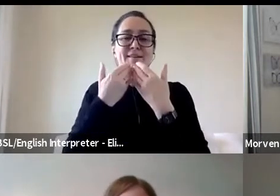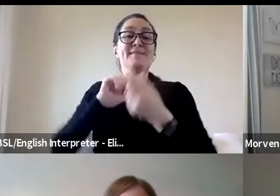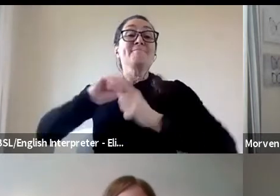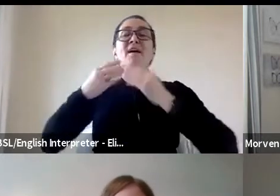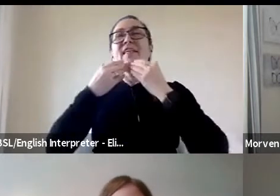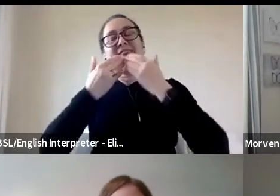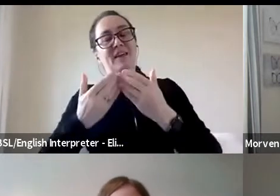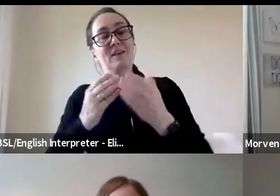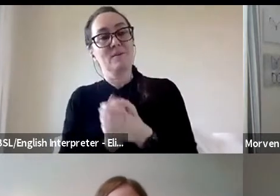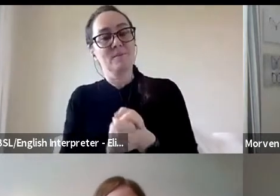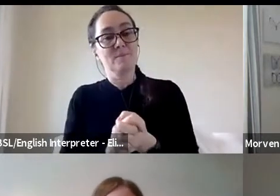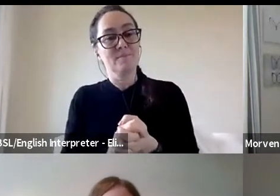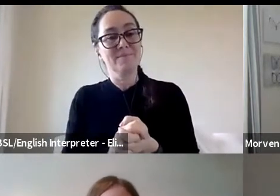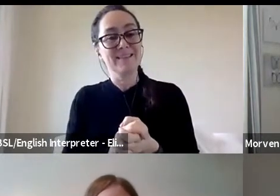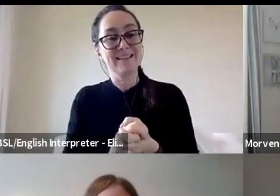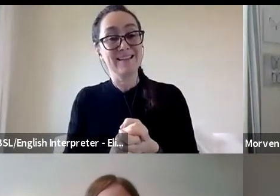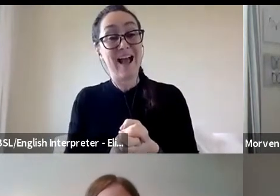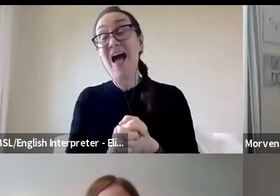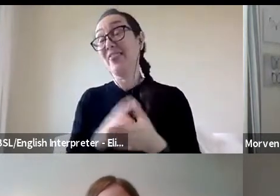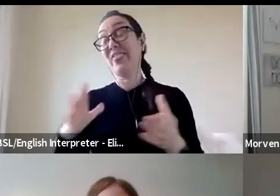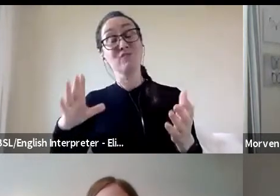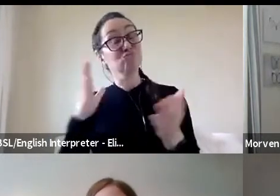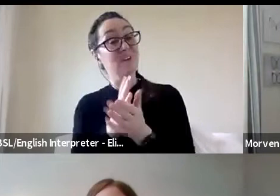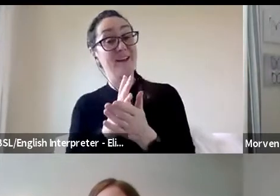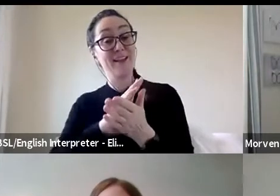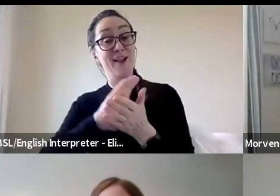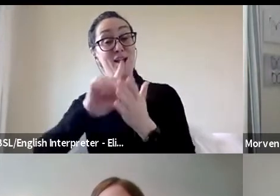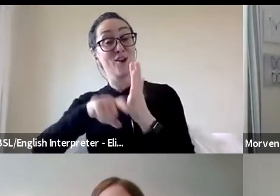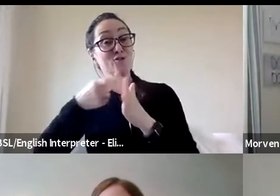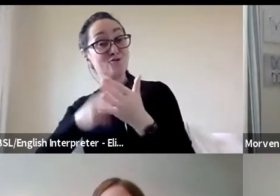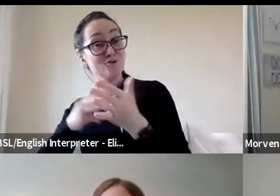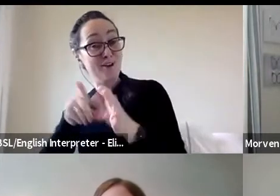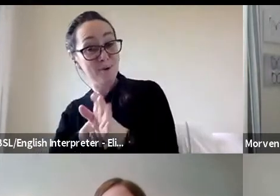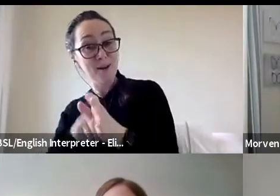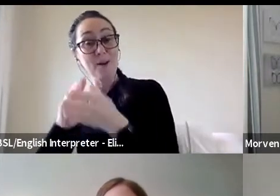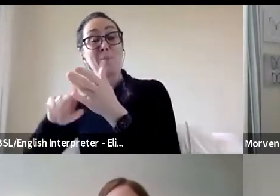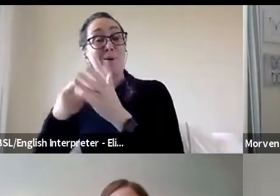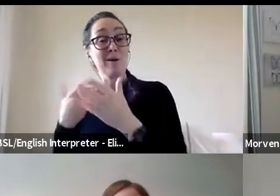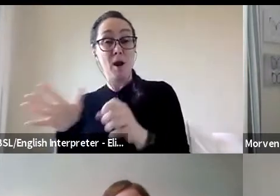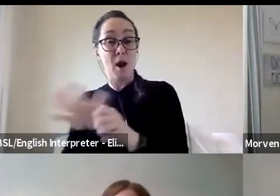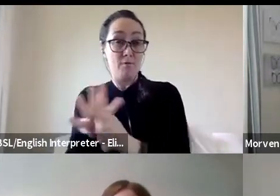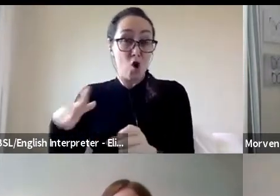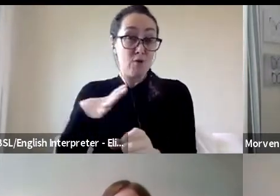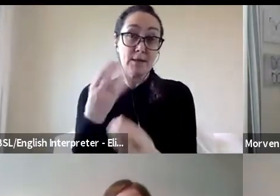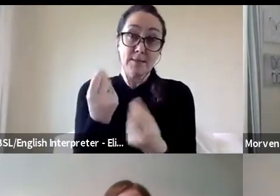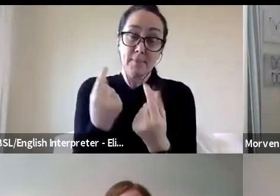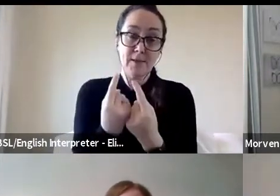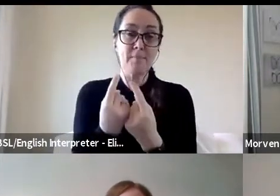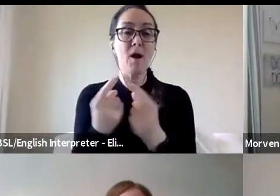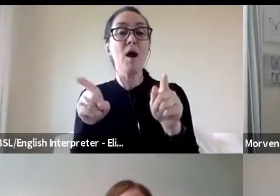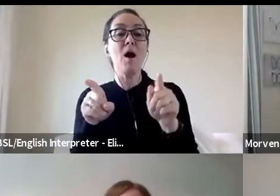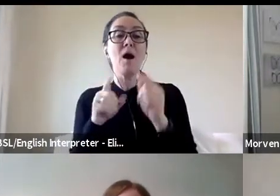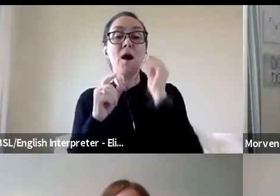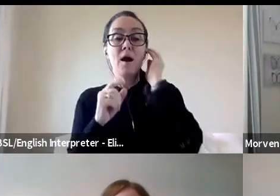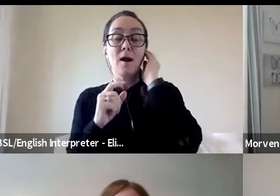Yeah, and I think Jeremy and Monica have covered some of what I would have covered myself. But one of the things, and I think this is going to come into a